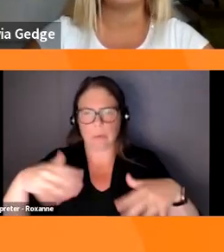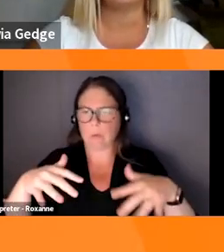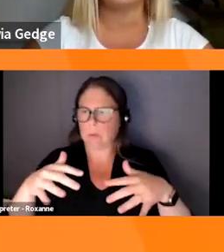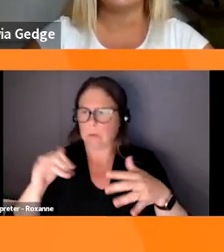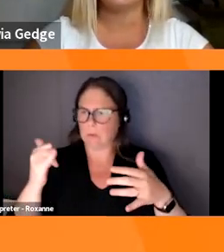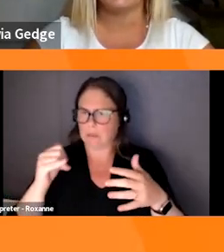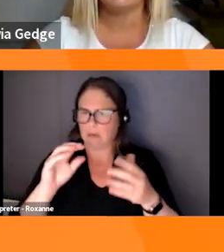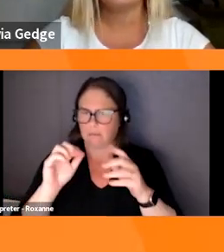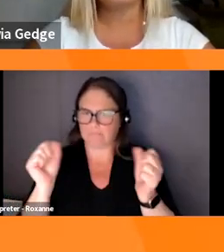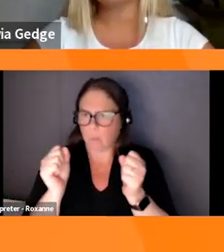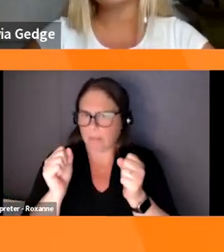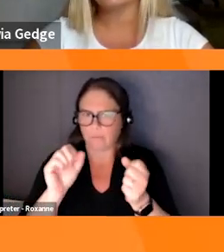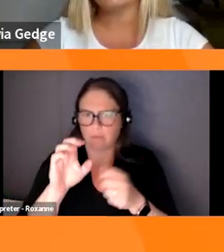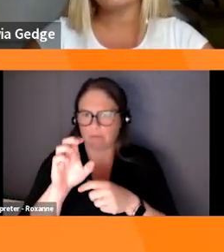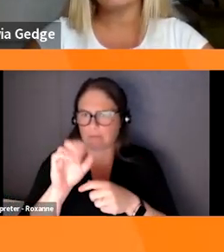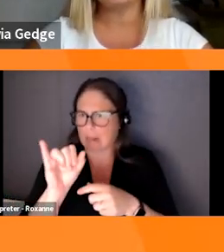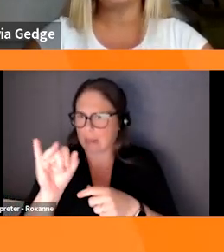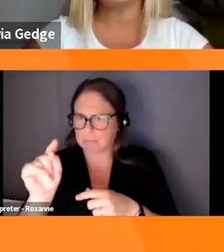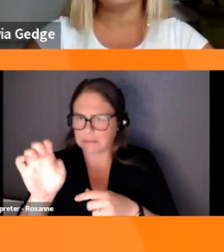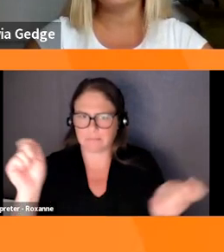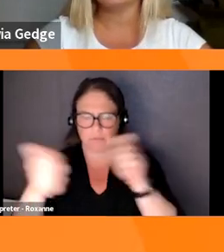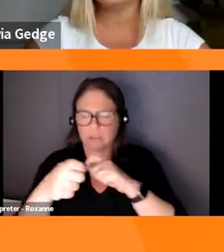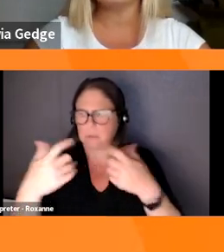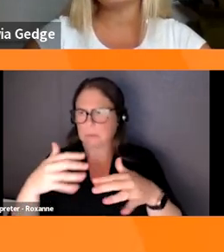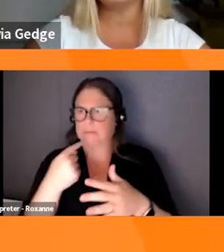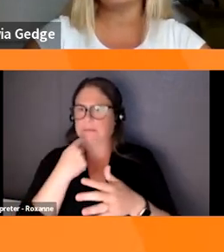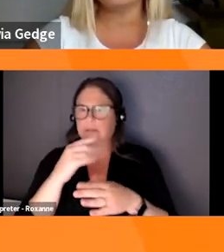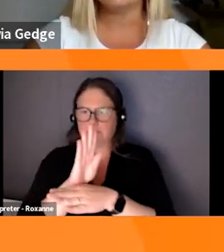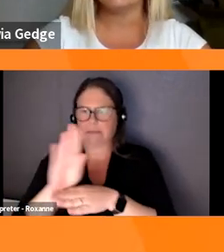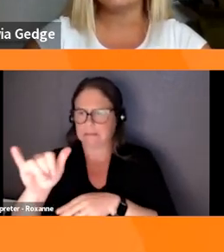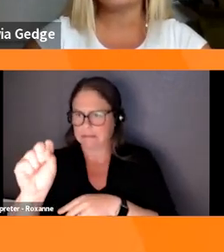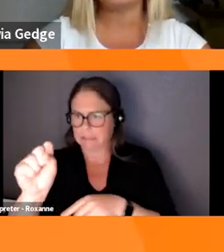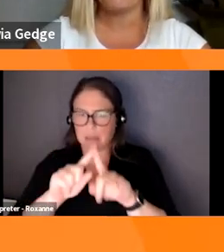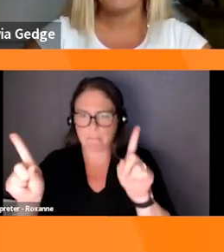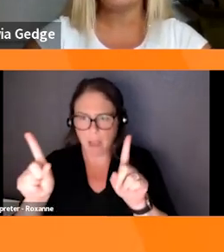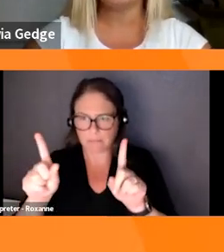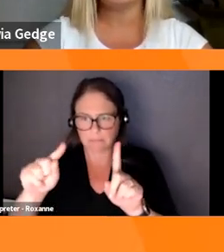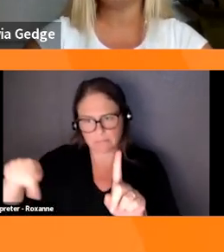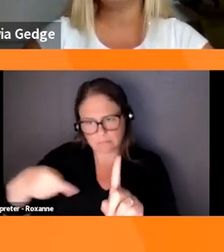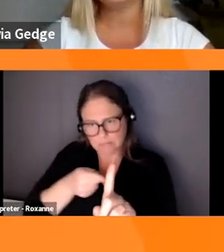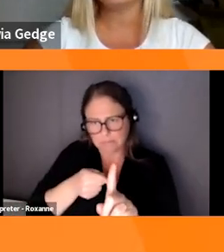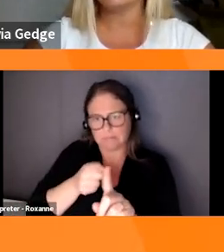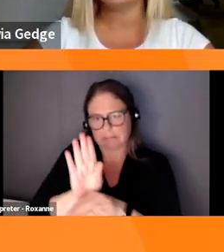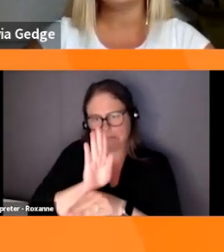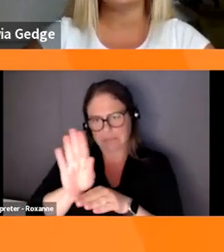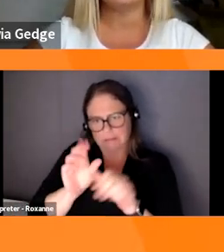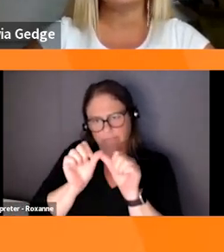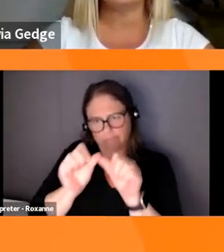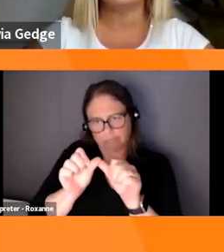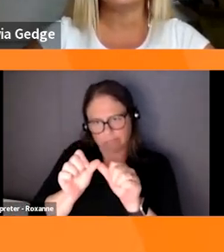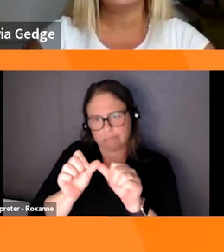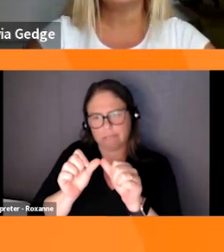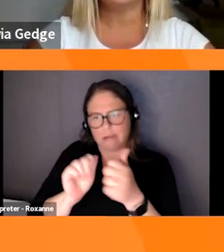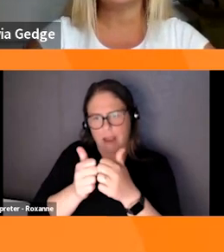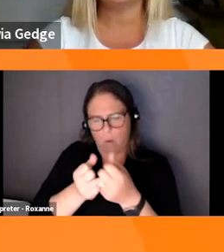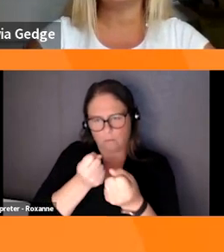sort of in a serious way. But it's as well about creating a long-term value for your business. When companies embrace